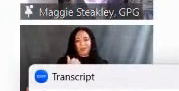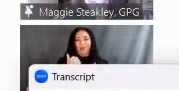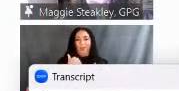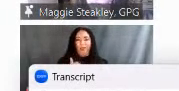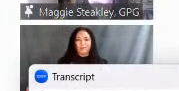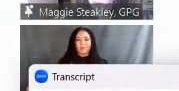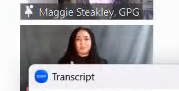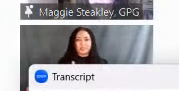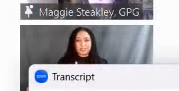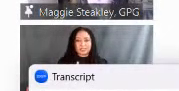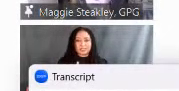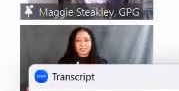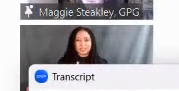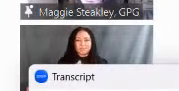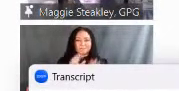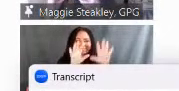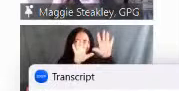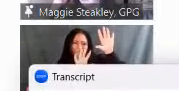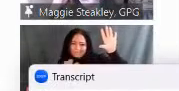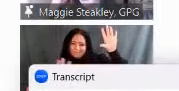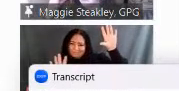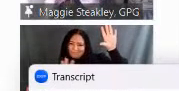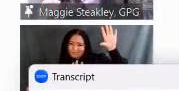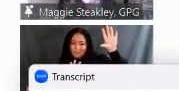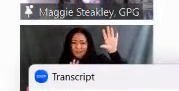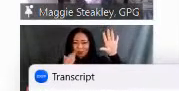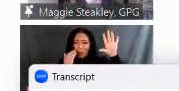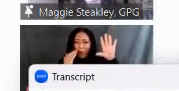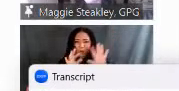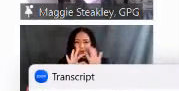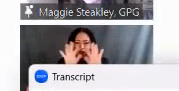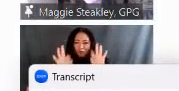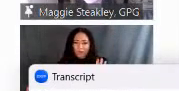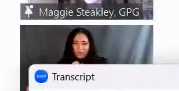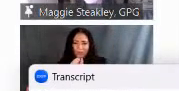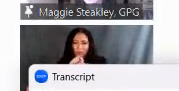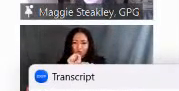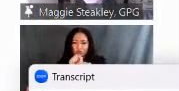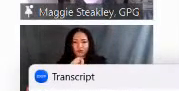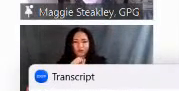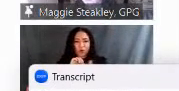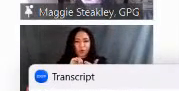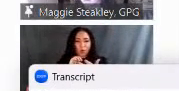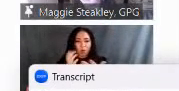provide a framework for us to look at, to know what type of things we need to